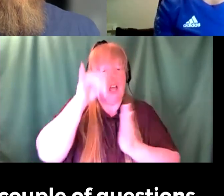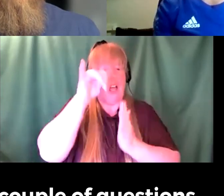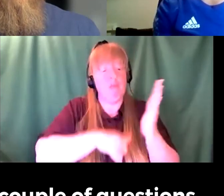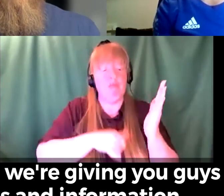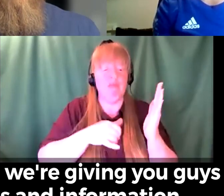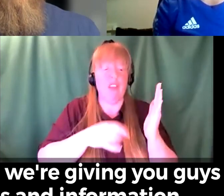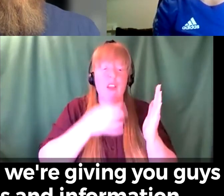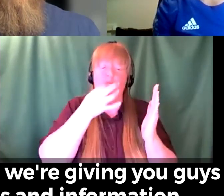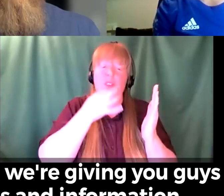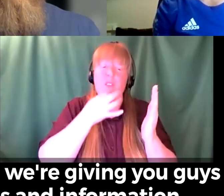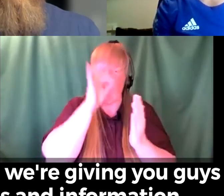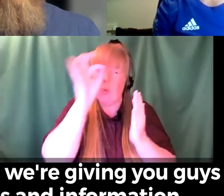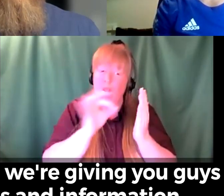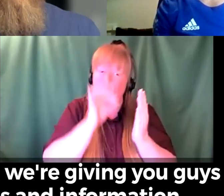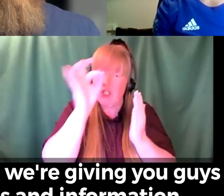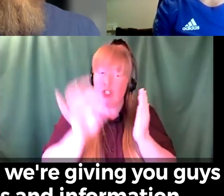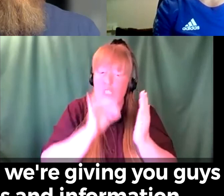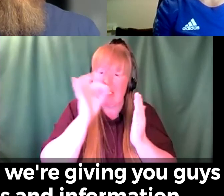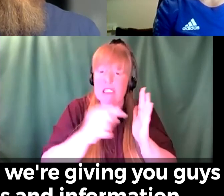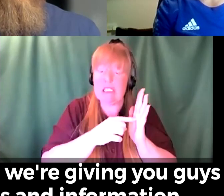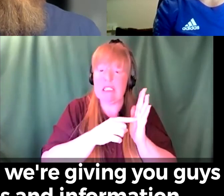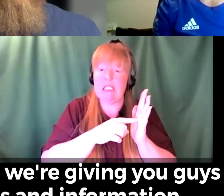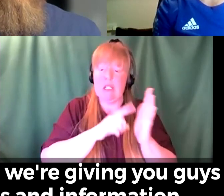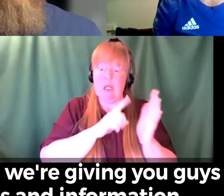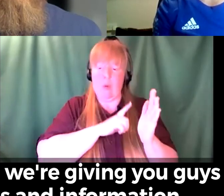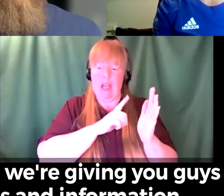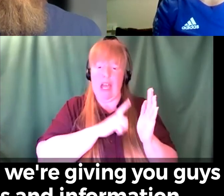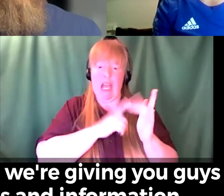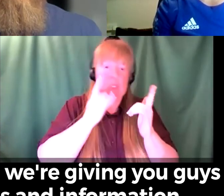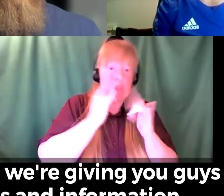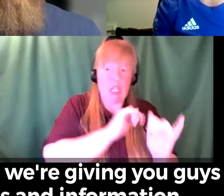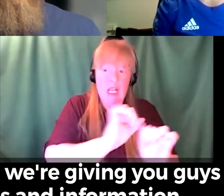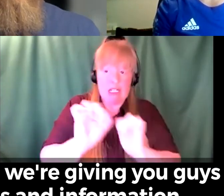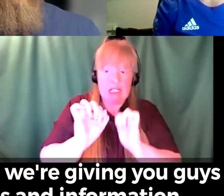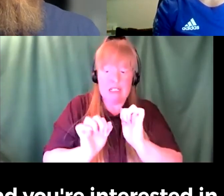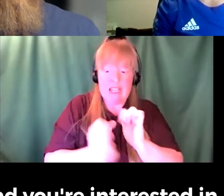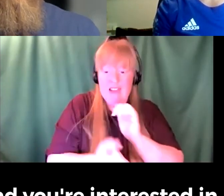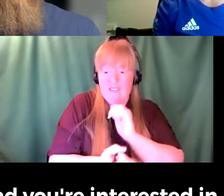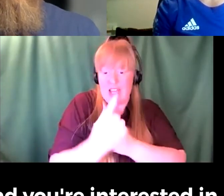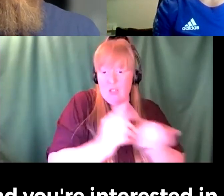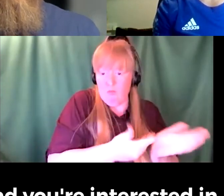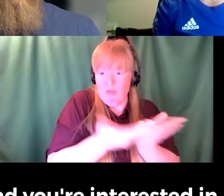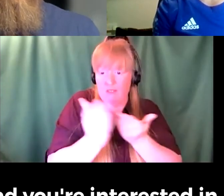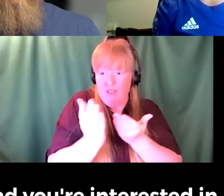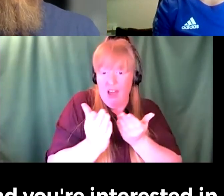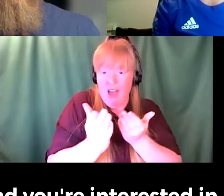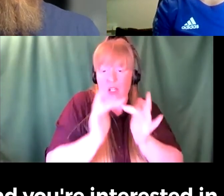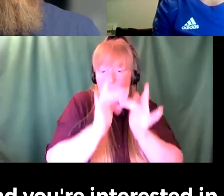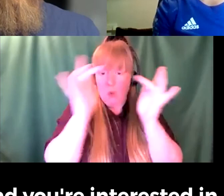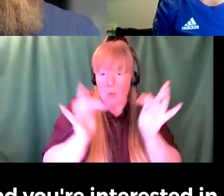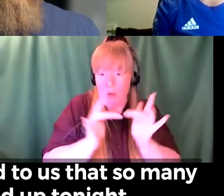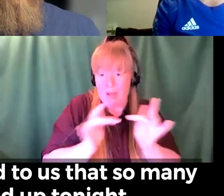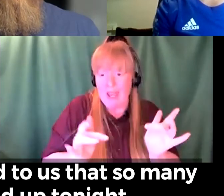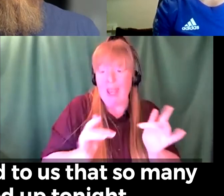of questions, just to make sure that we're giving you guys the types of events and information that you care about and you're interested